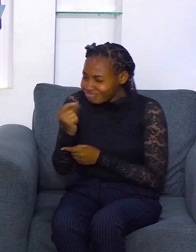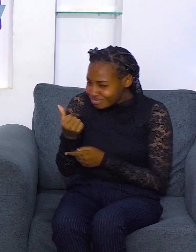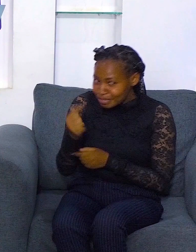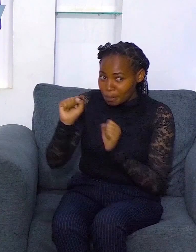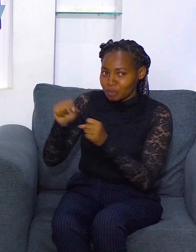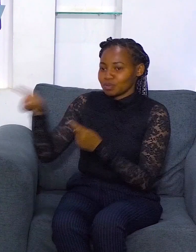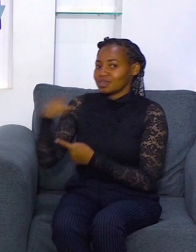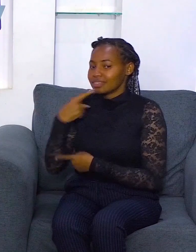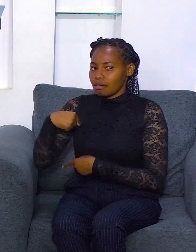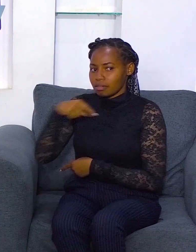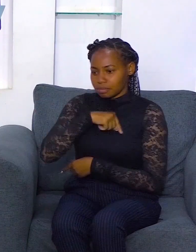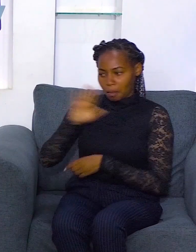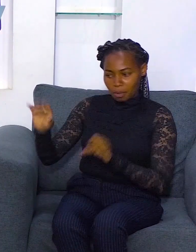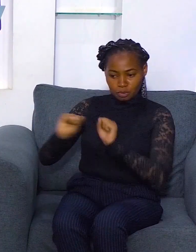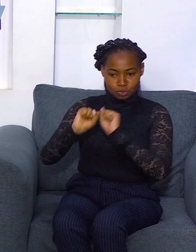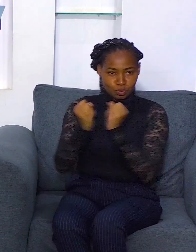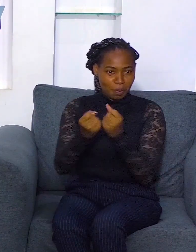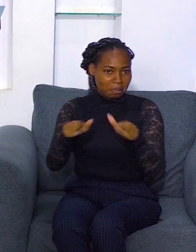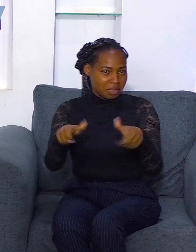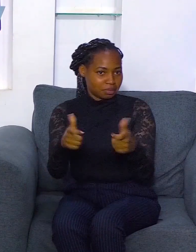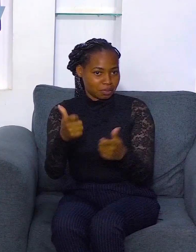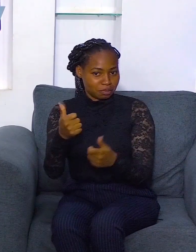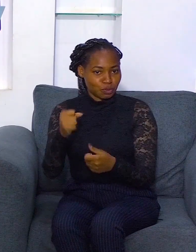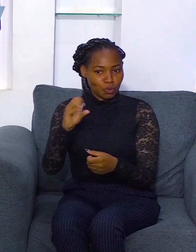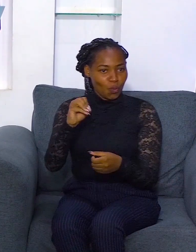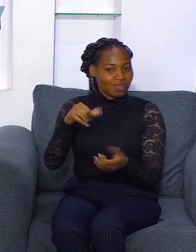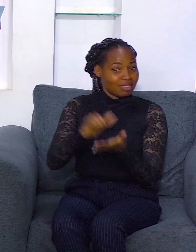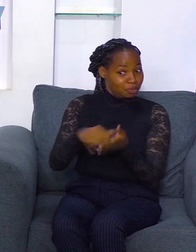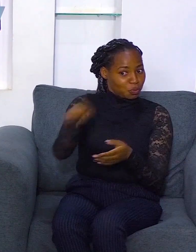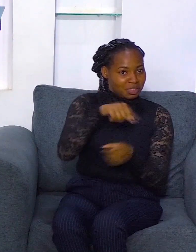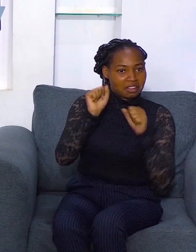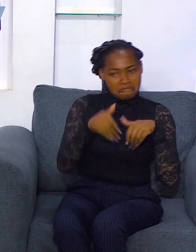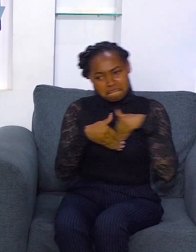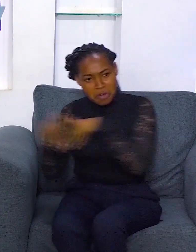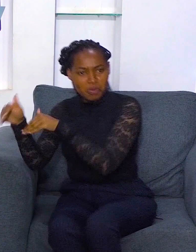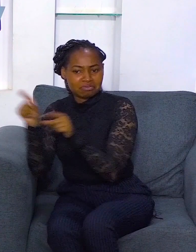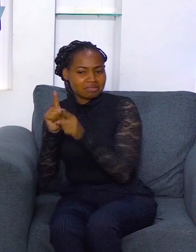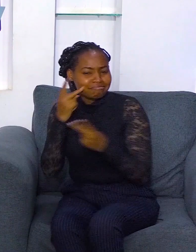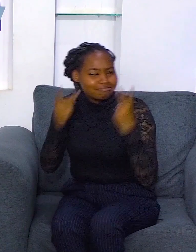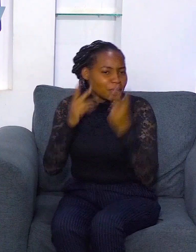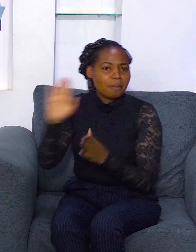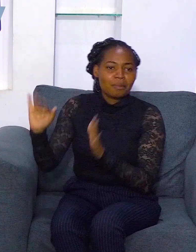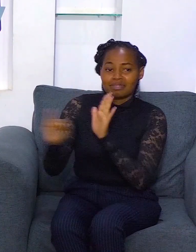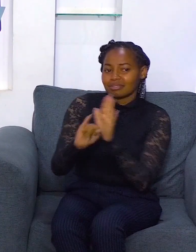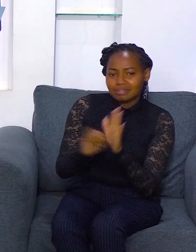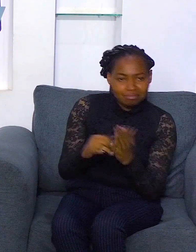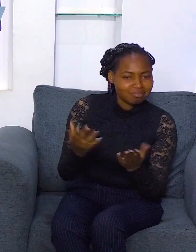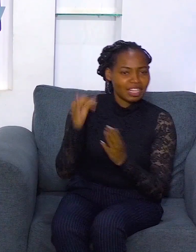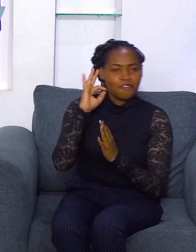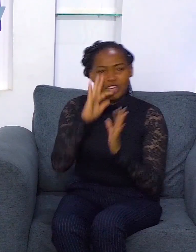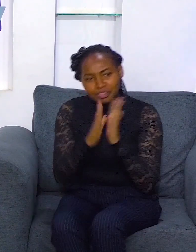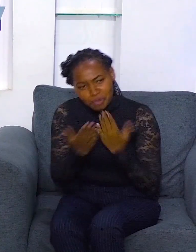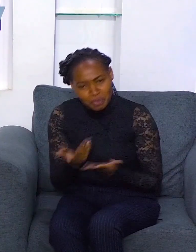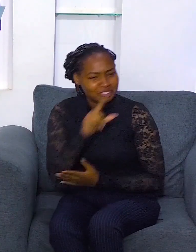Thank you so much, viewers, for staying tuned. Sorry, just before we close the show, maybe could you please share with us your social media